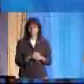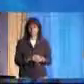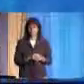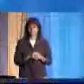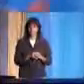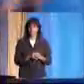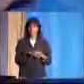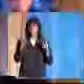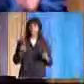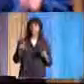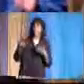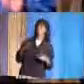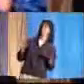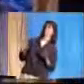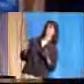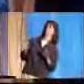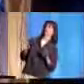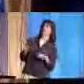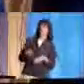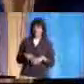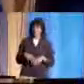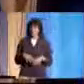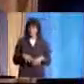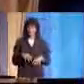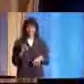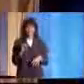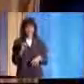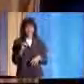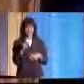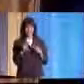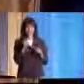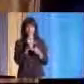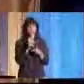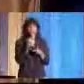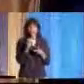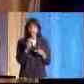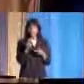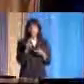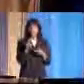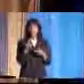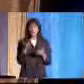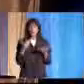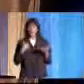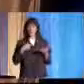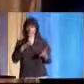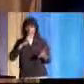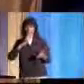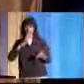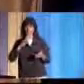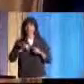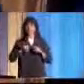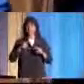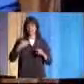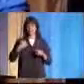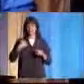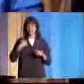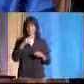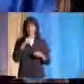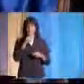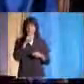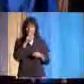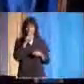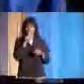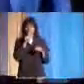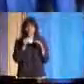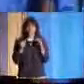or talking with a hidden agenda, a motive that's not clean.